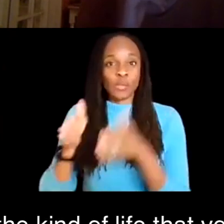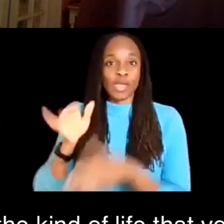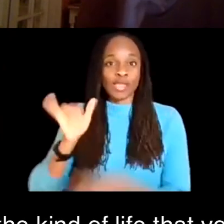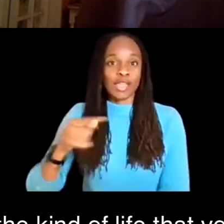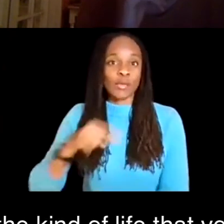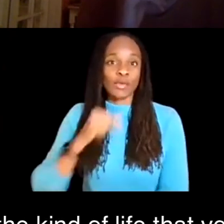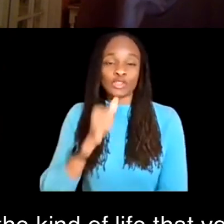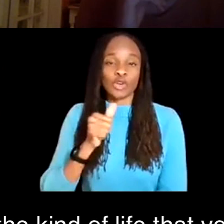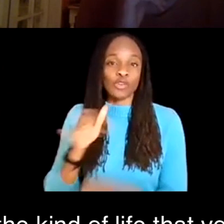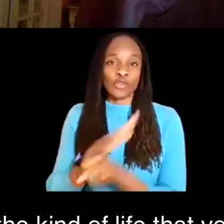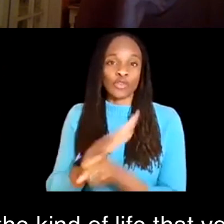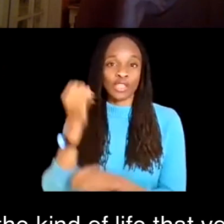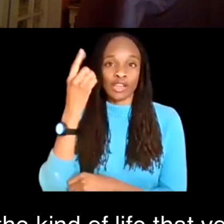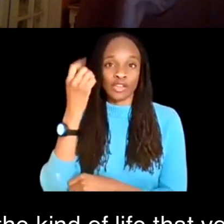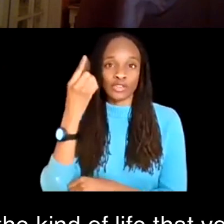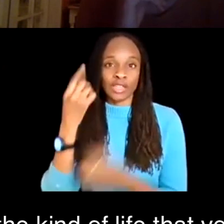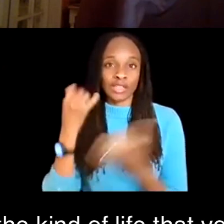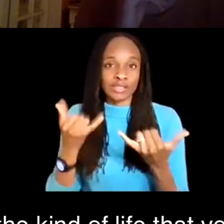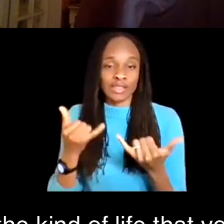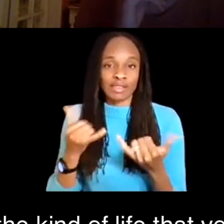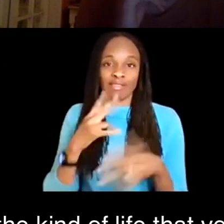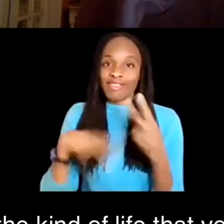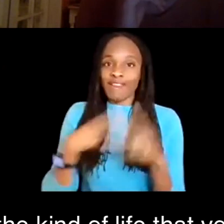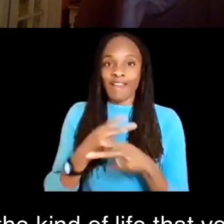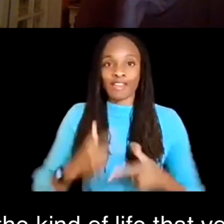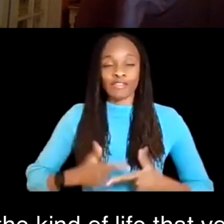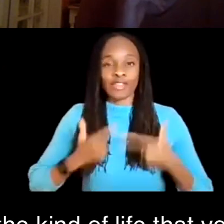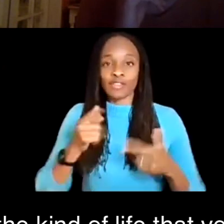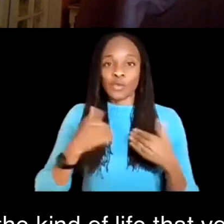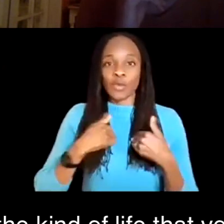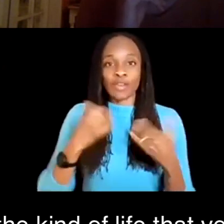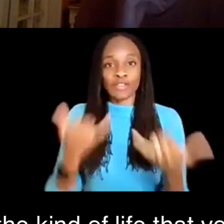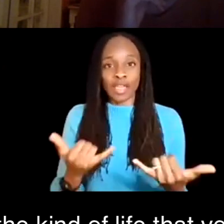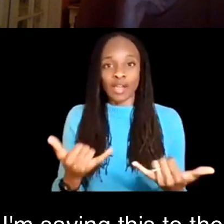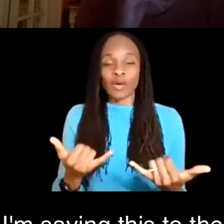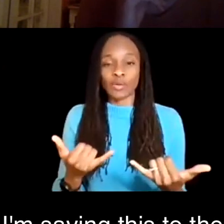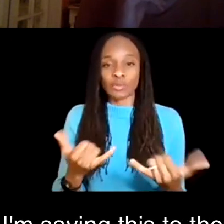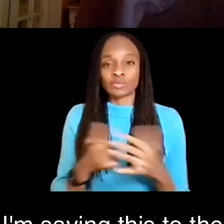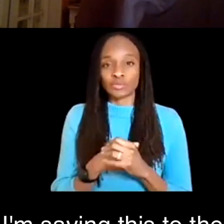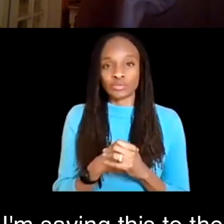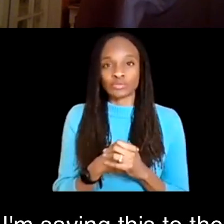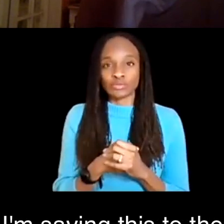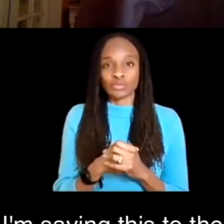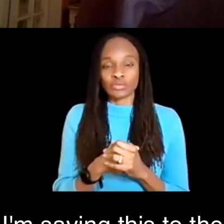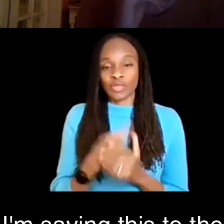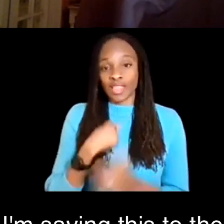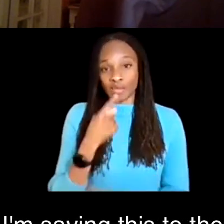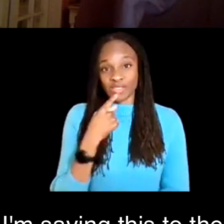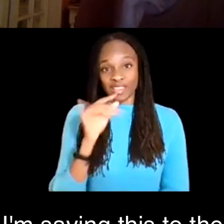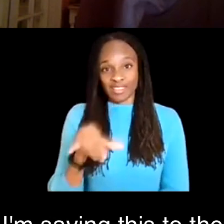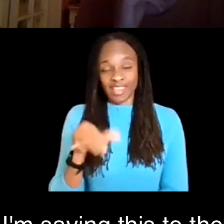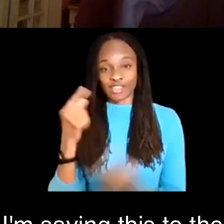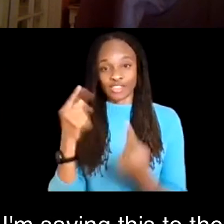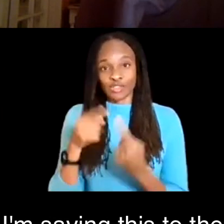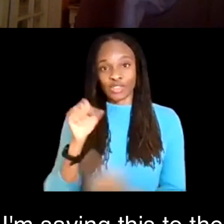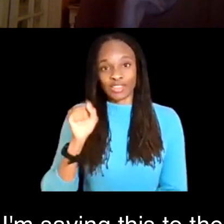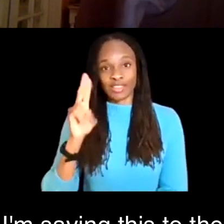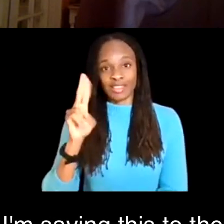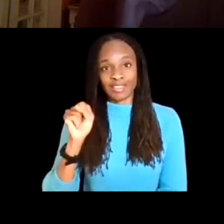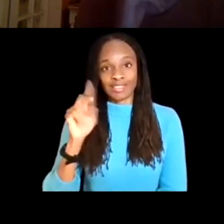So the kind of life that you're living right now, you know, I'm saying this to the Sundance audience